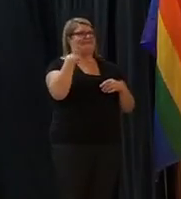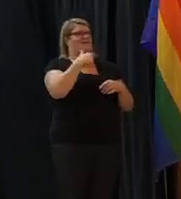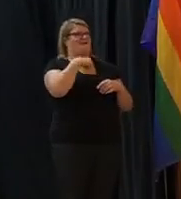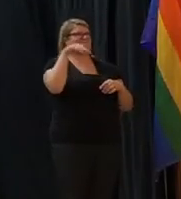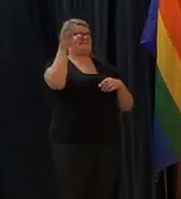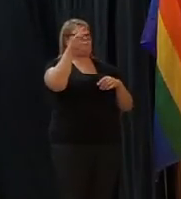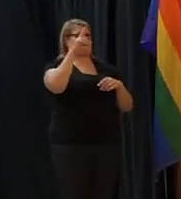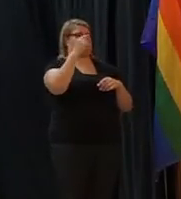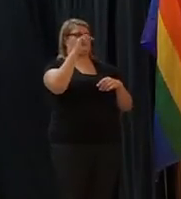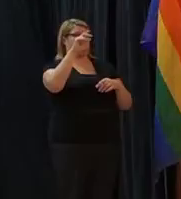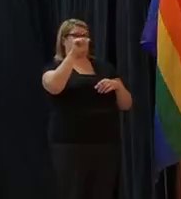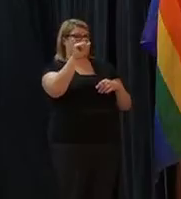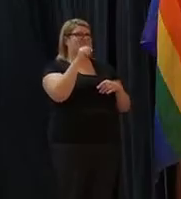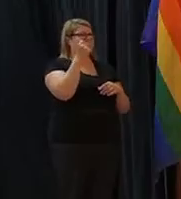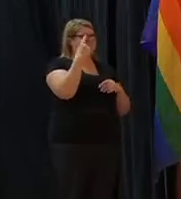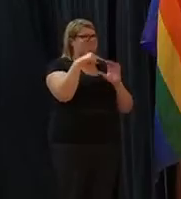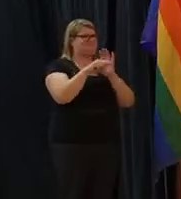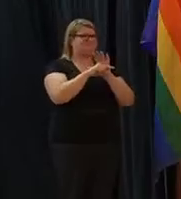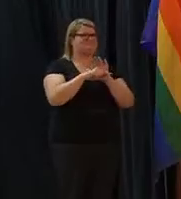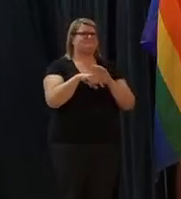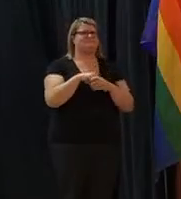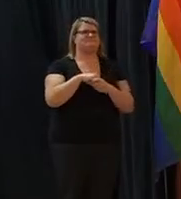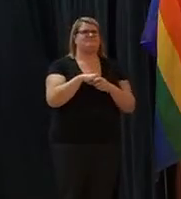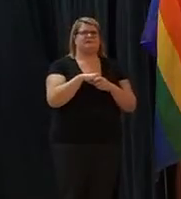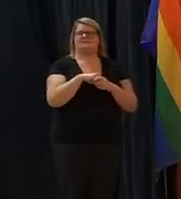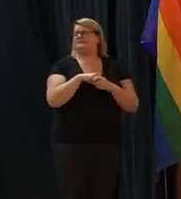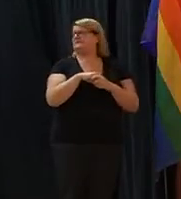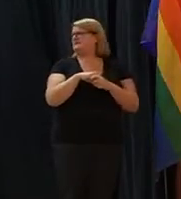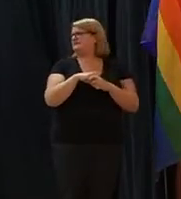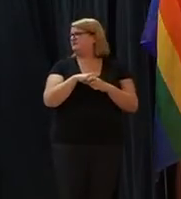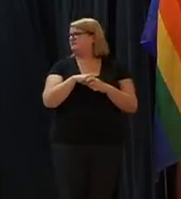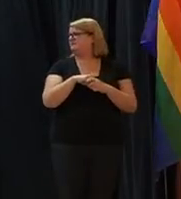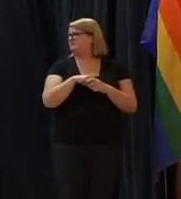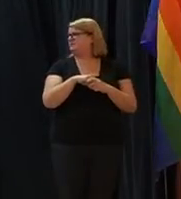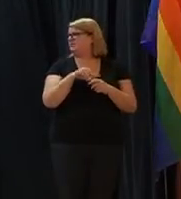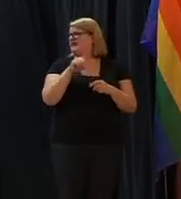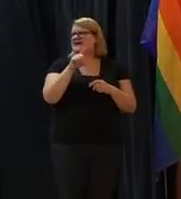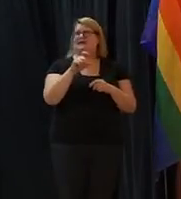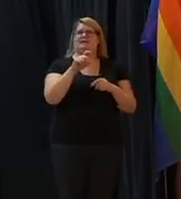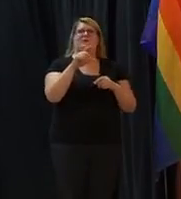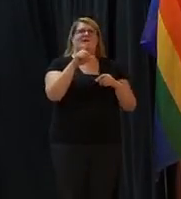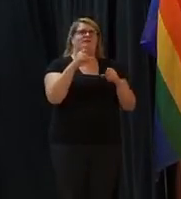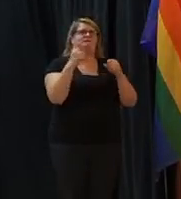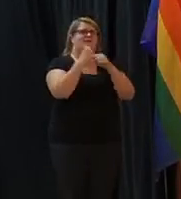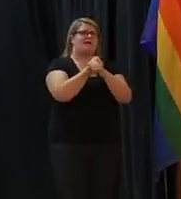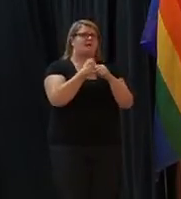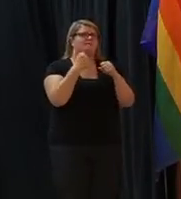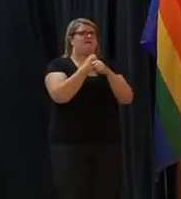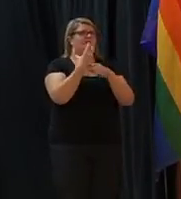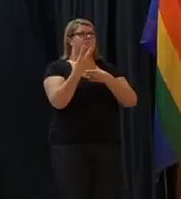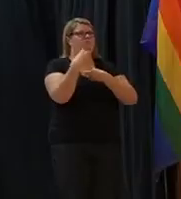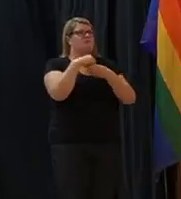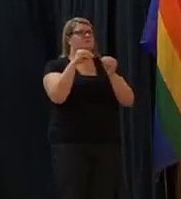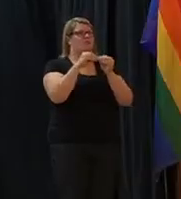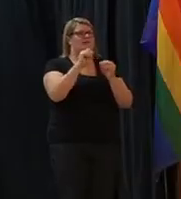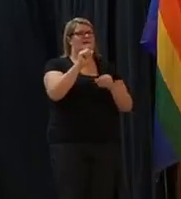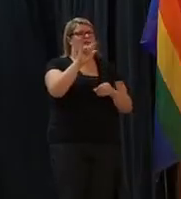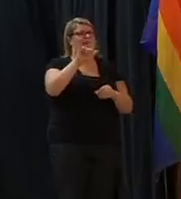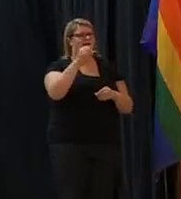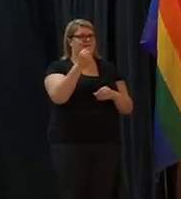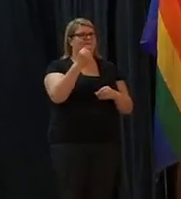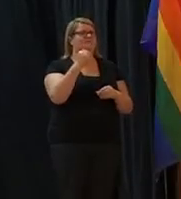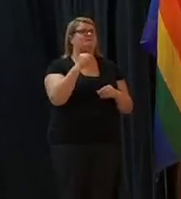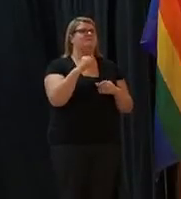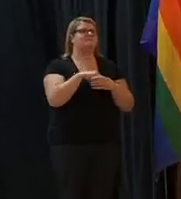On the other hand, we have also done within this to make sure that we continue to fight, building allies within our systems, within the movement, who are